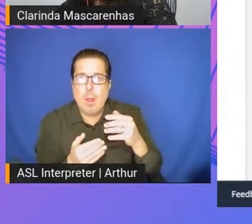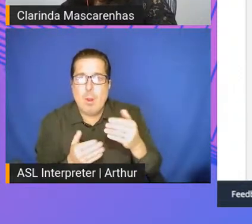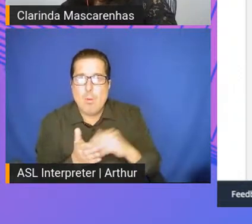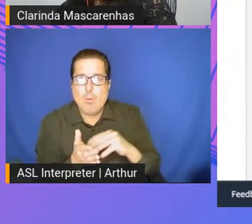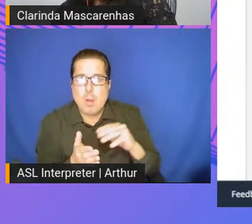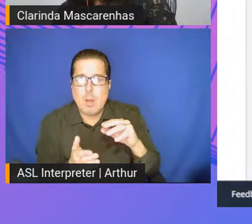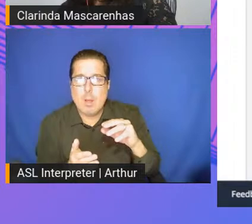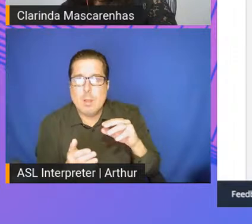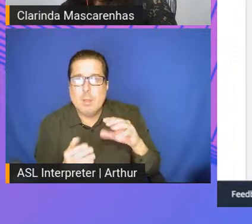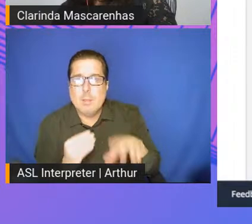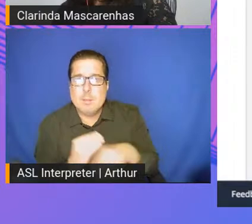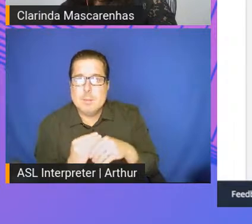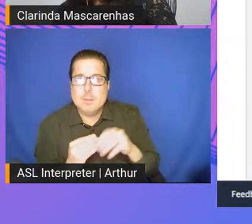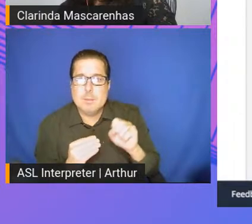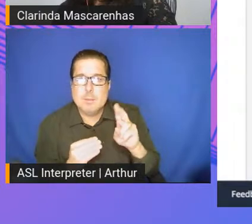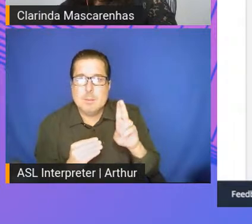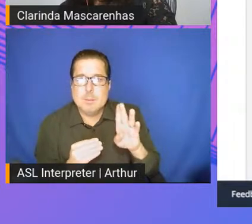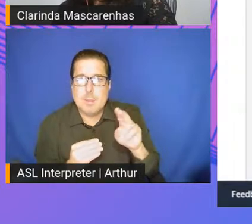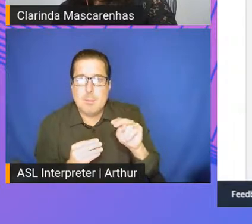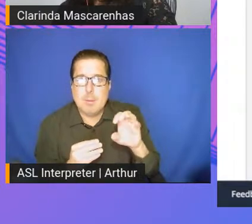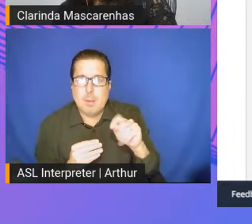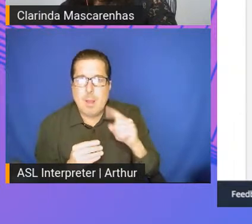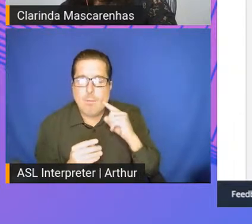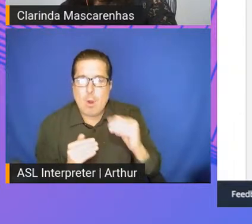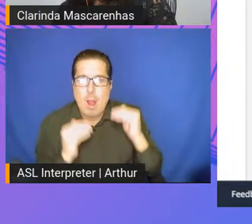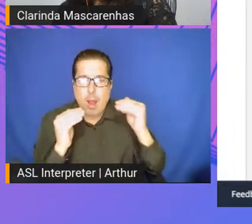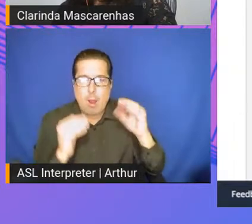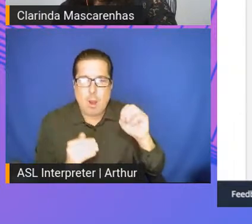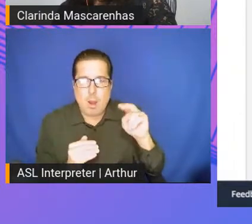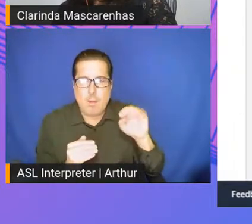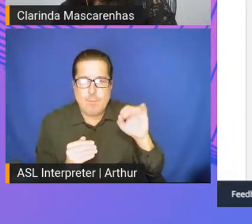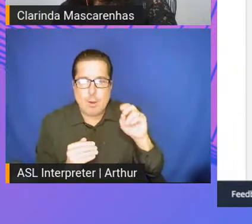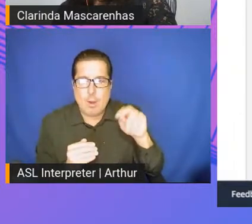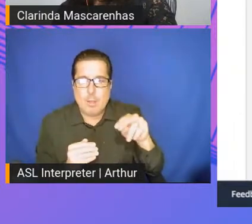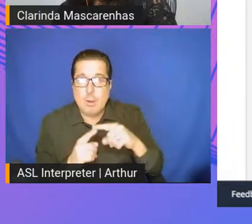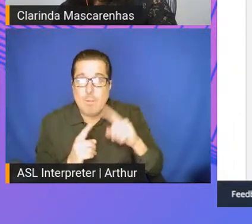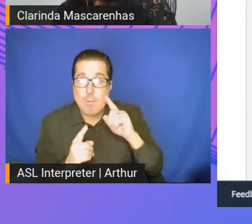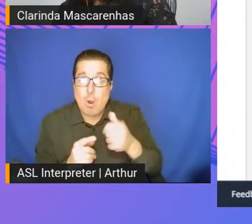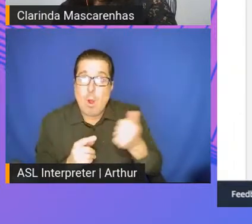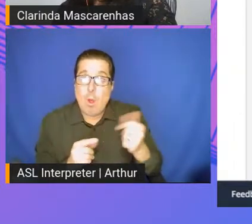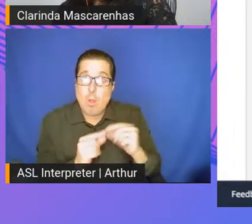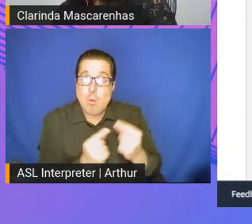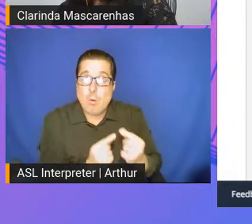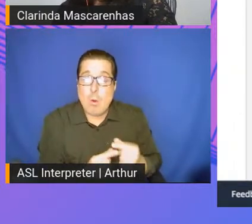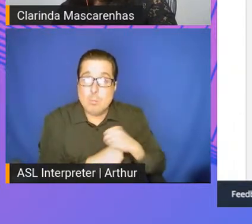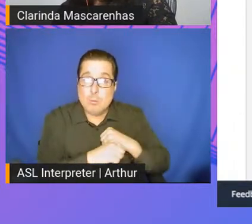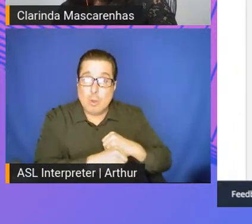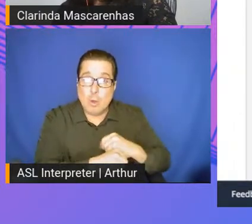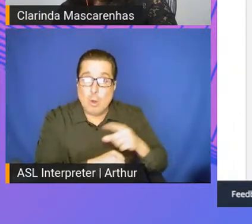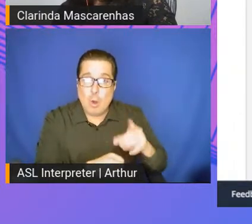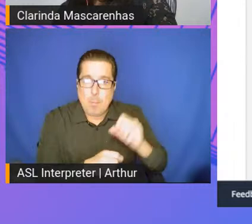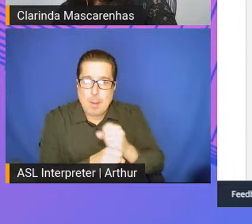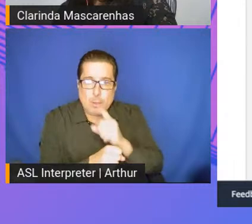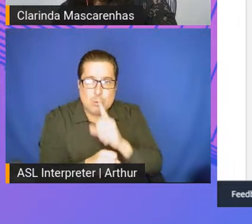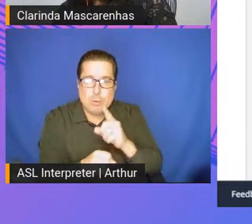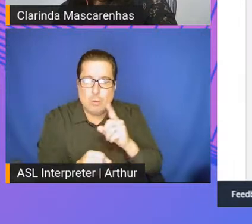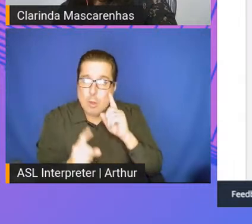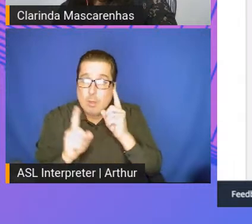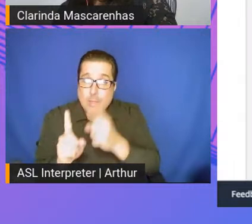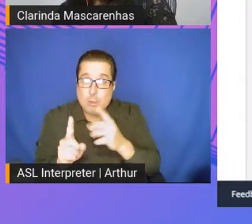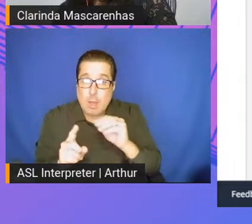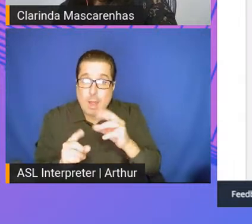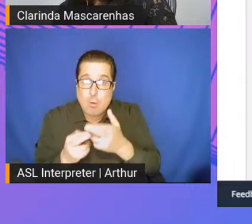availability consideration. And for security groups, you must ensure the security group associated with the destination